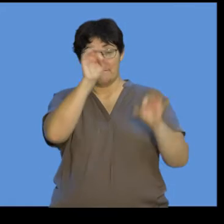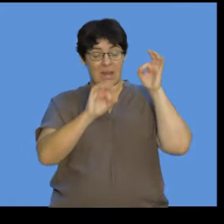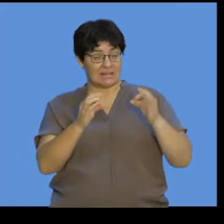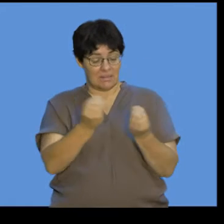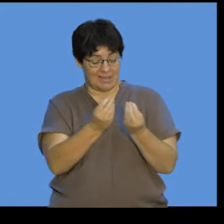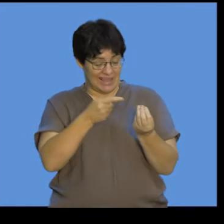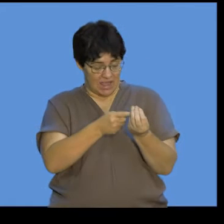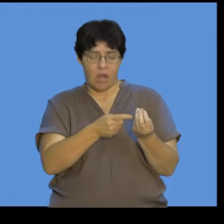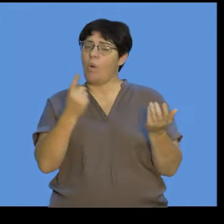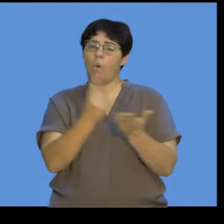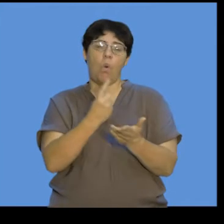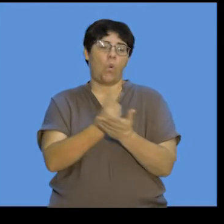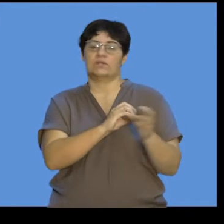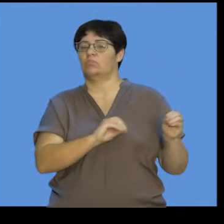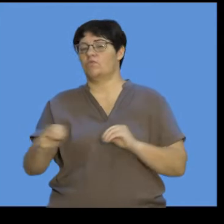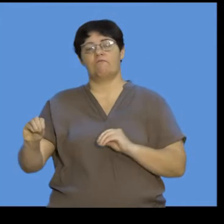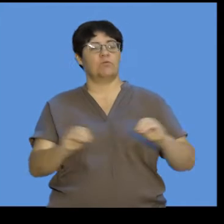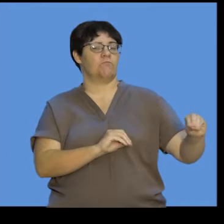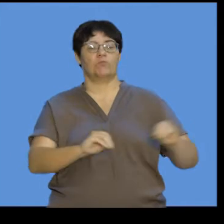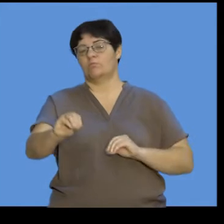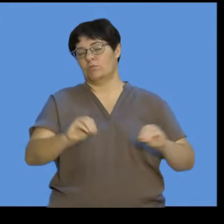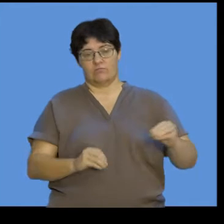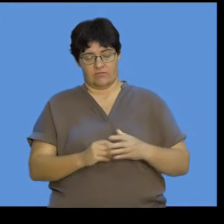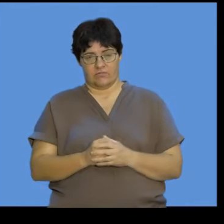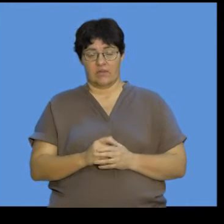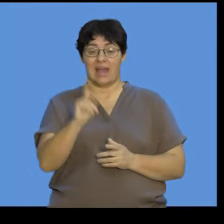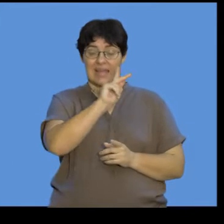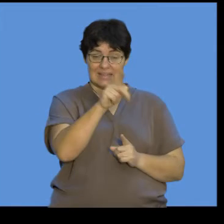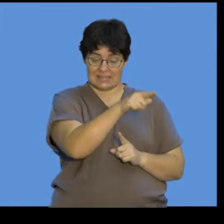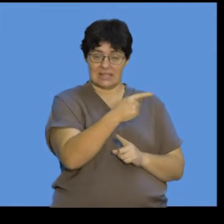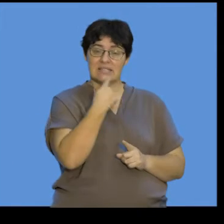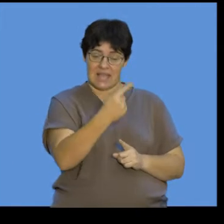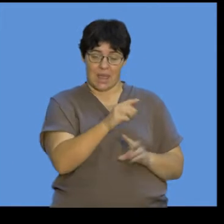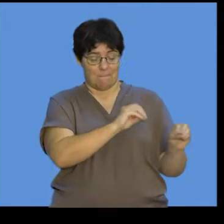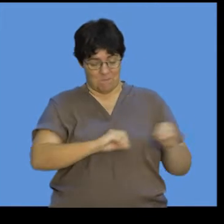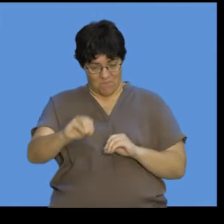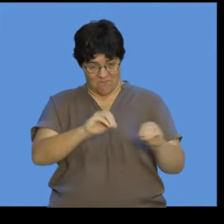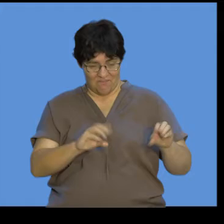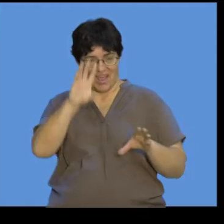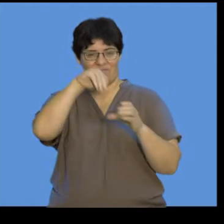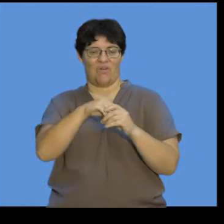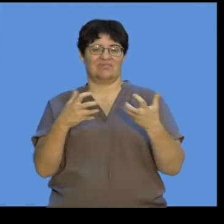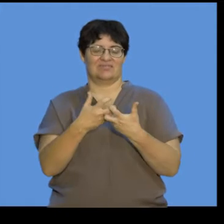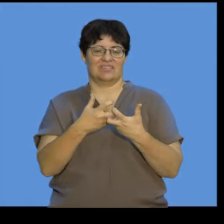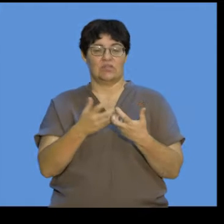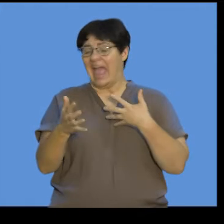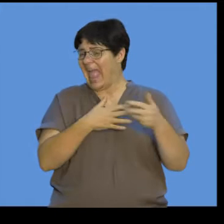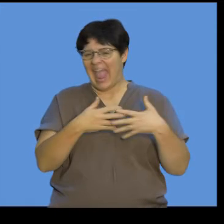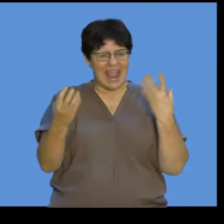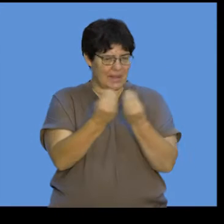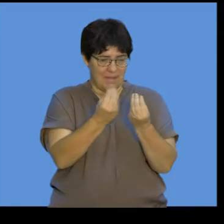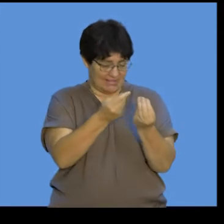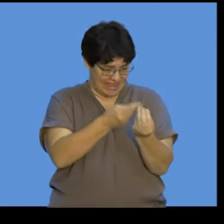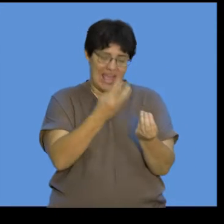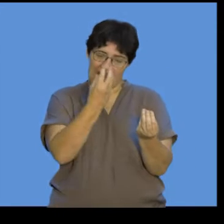constant motion. Okay, remember, kinetics suggests something about the movement. So it means any form of matter consists of